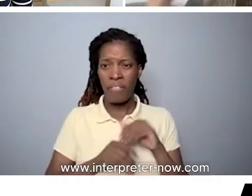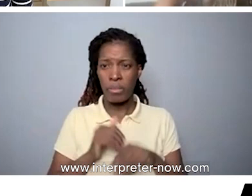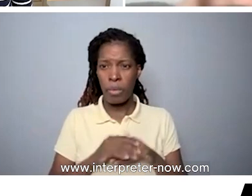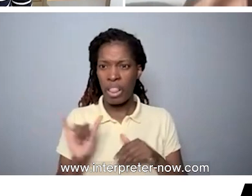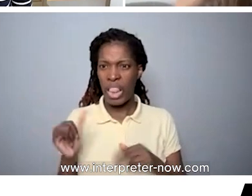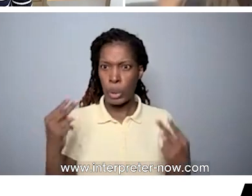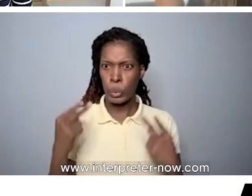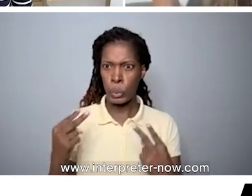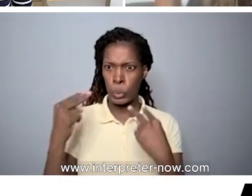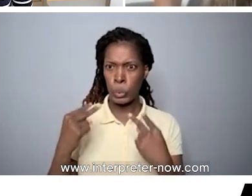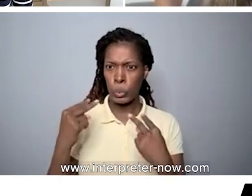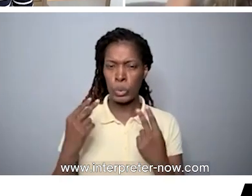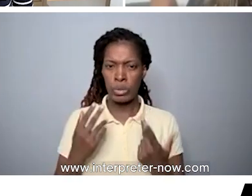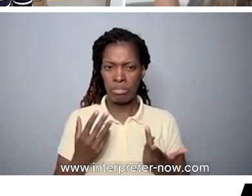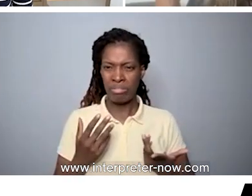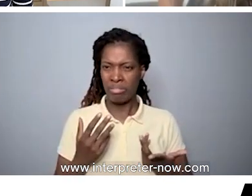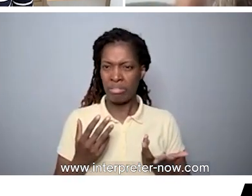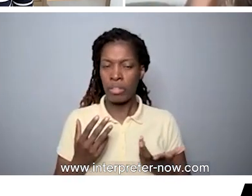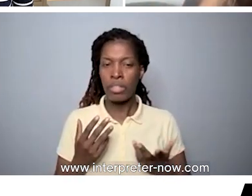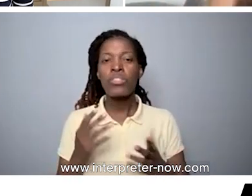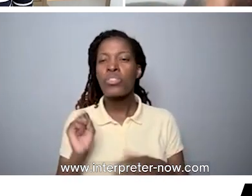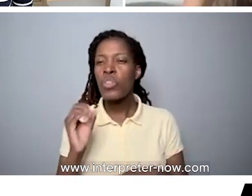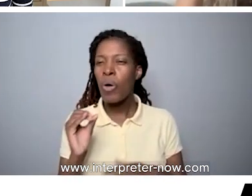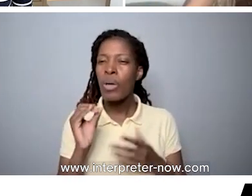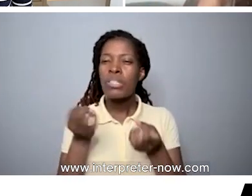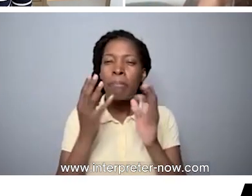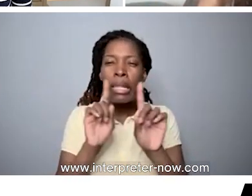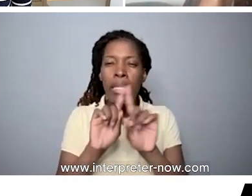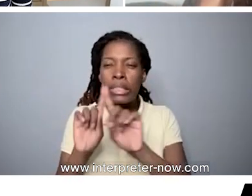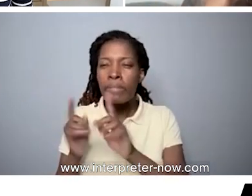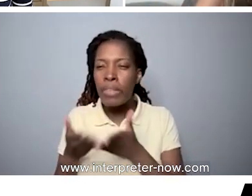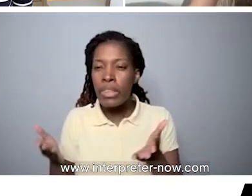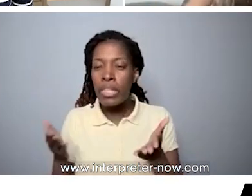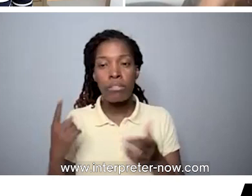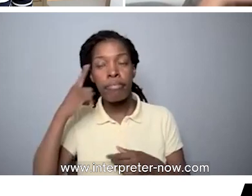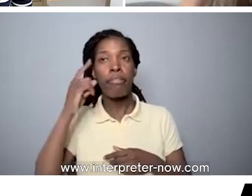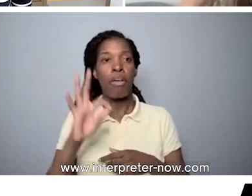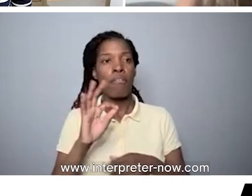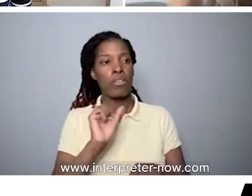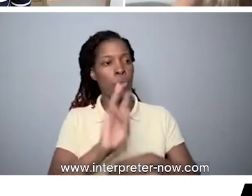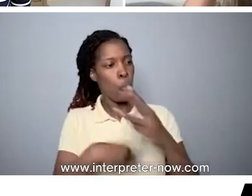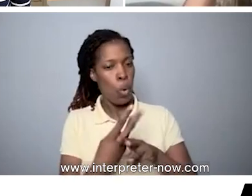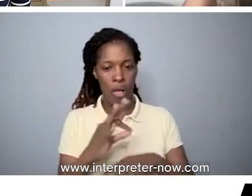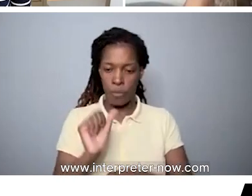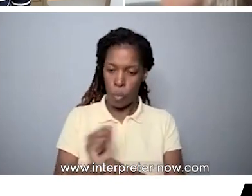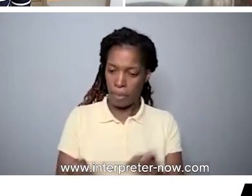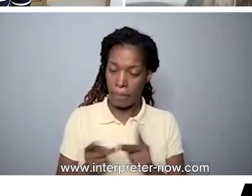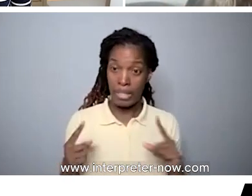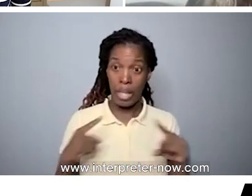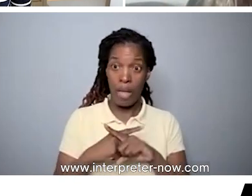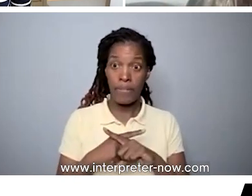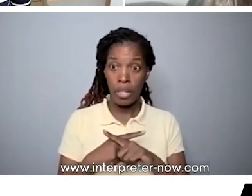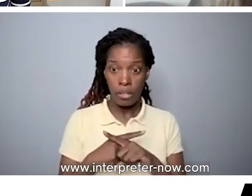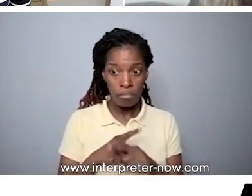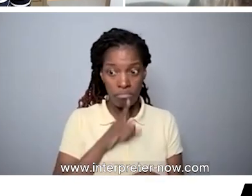think about the world of conflict, of workplace conflict, it really can span the gamut between all of these different types